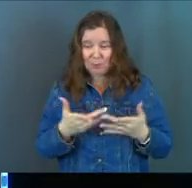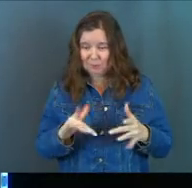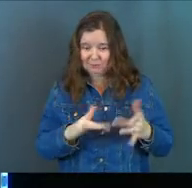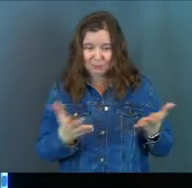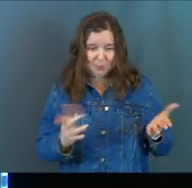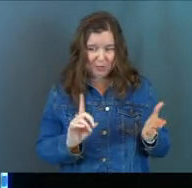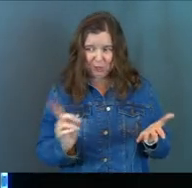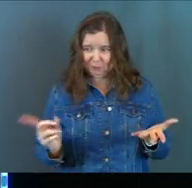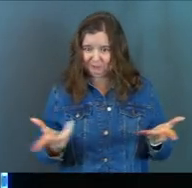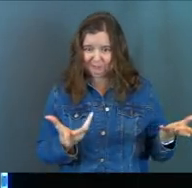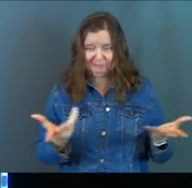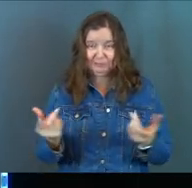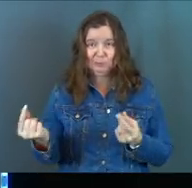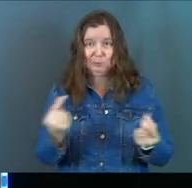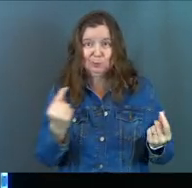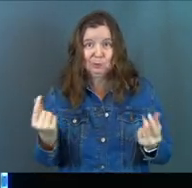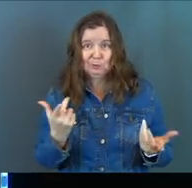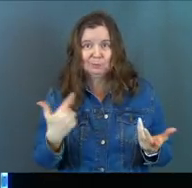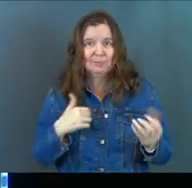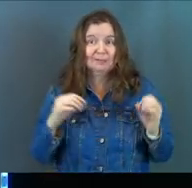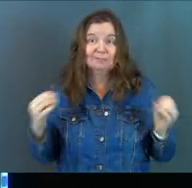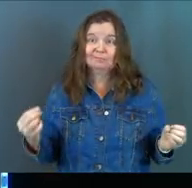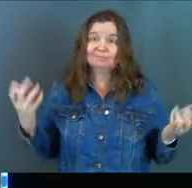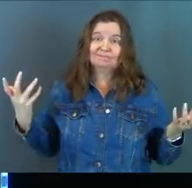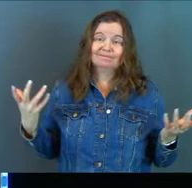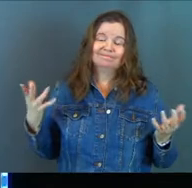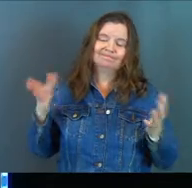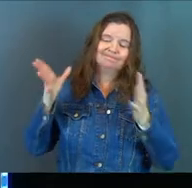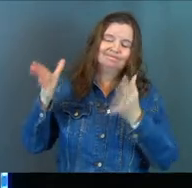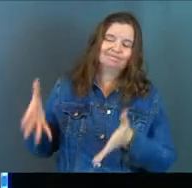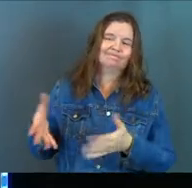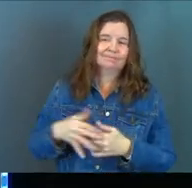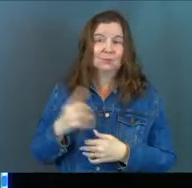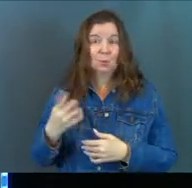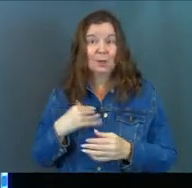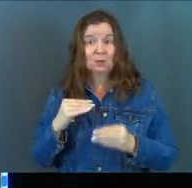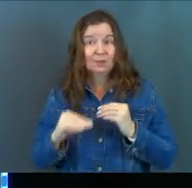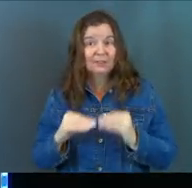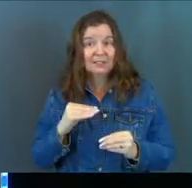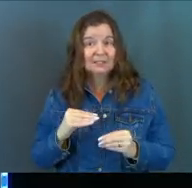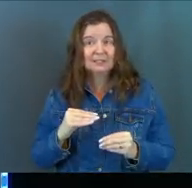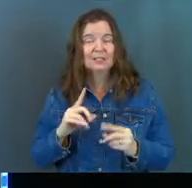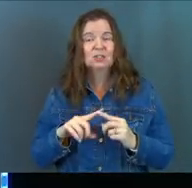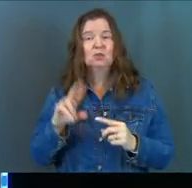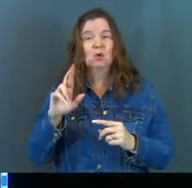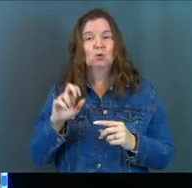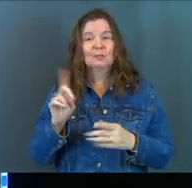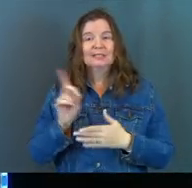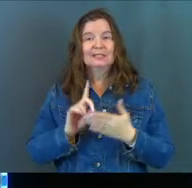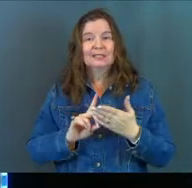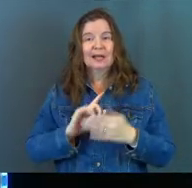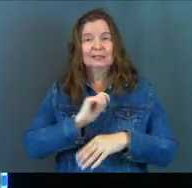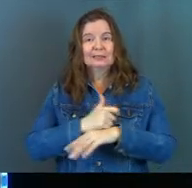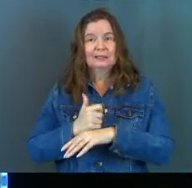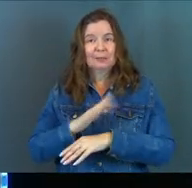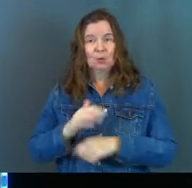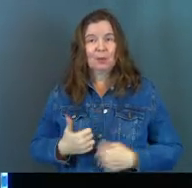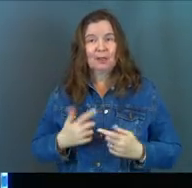room at the table for the treadmill. There just isn't. The only way to fix it is to redesign your